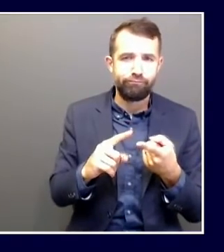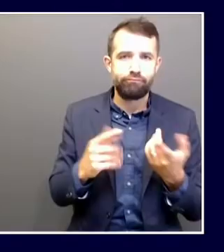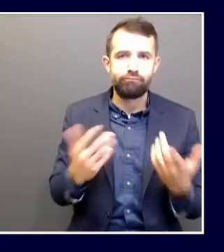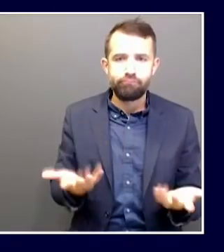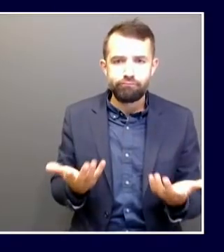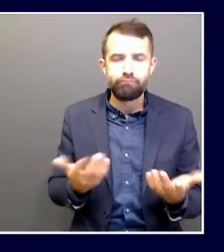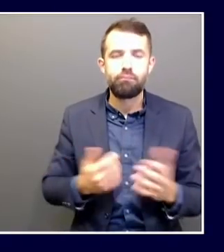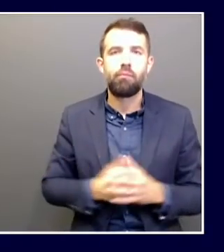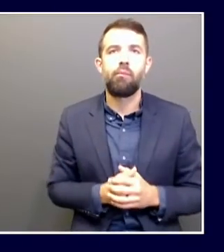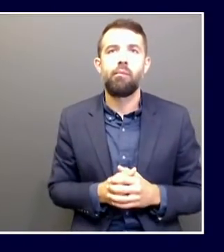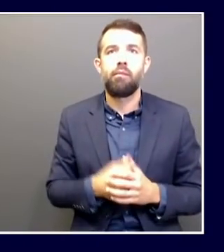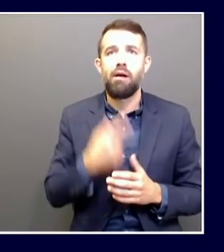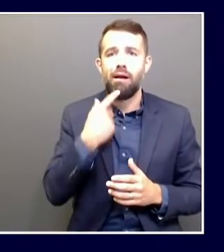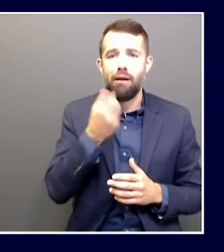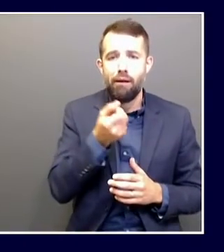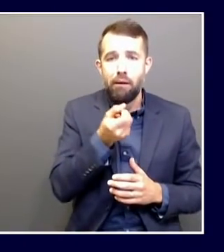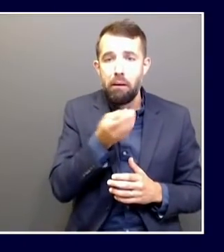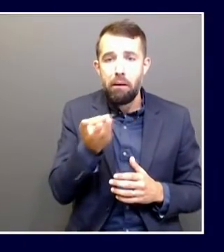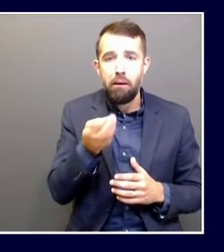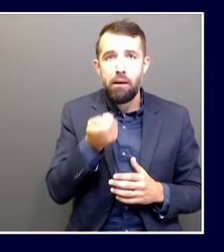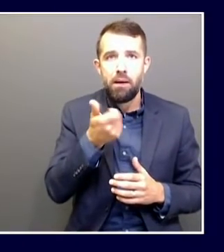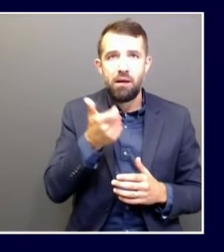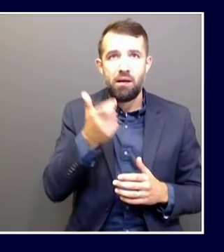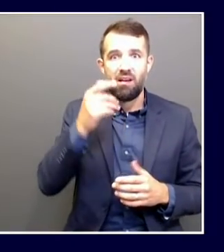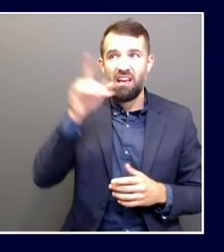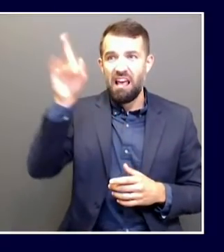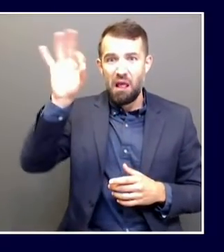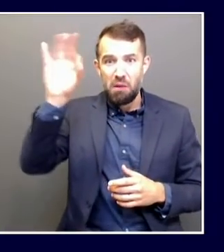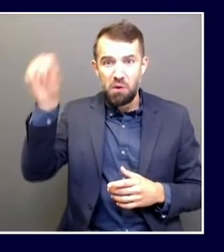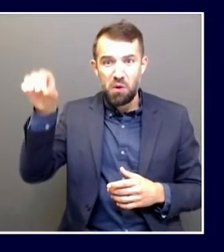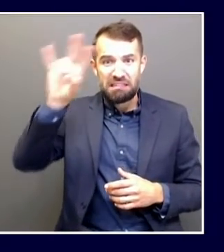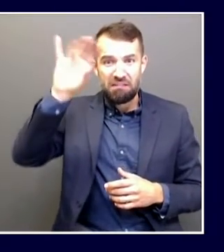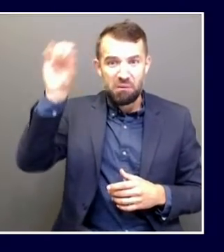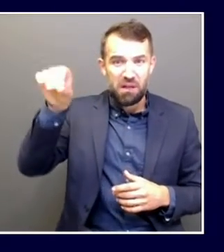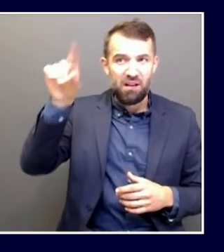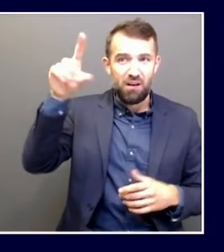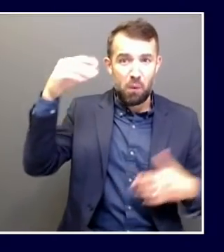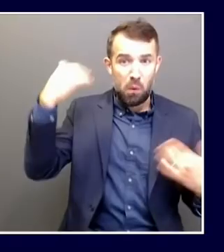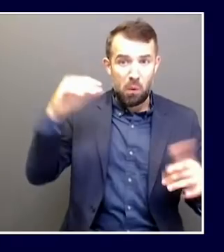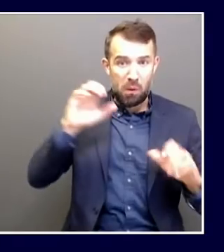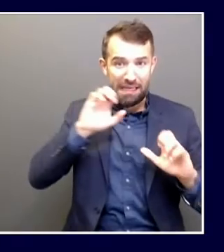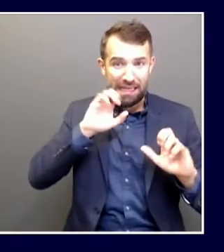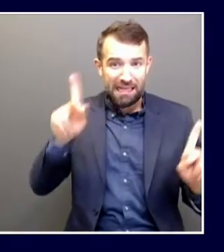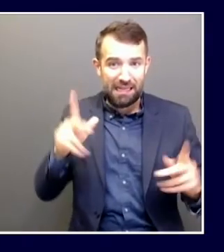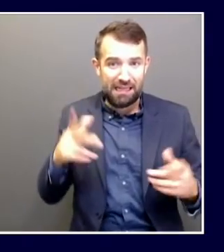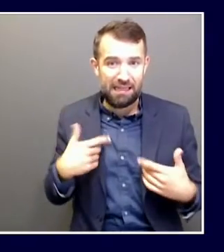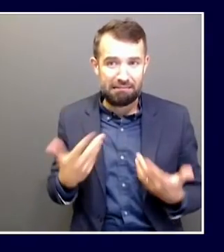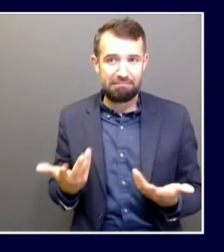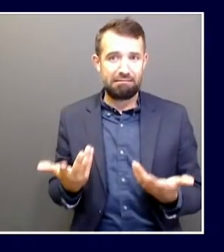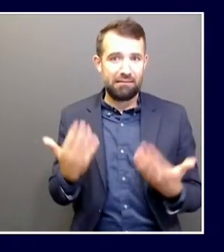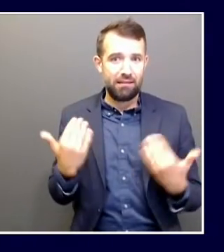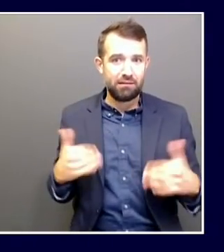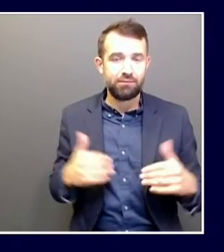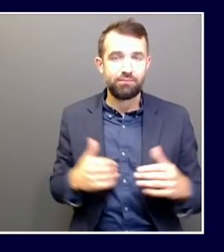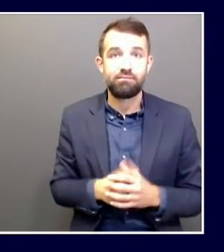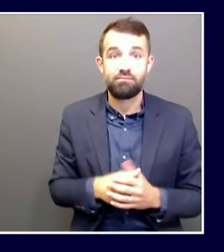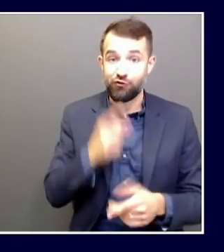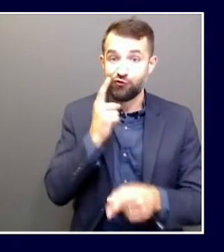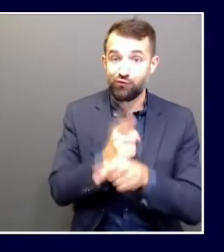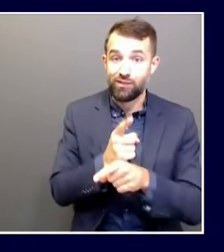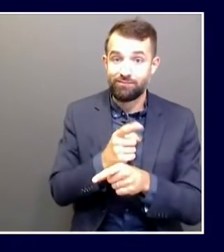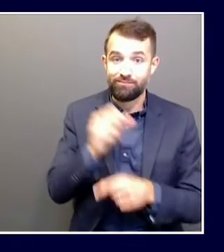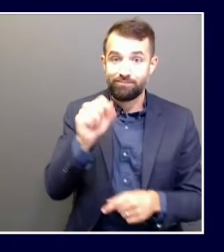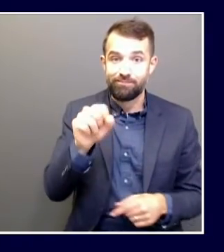Yeah, Patrick, I'm glad you raised that. And you're certainly right. What those high numbers tell us is, in effect, that there's not